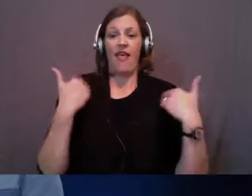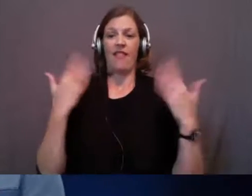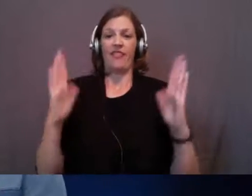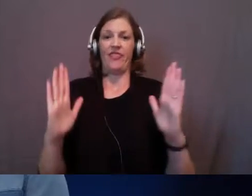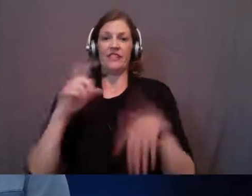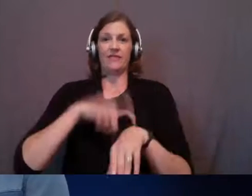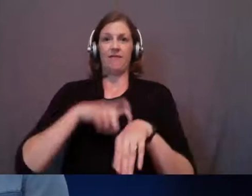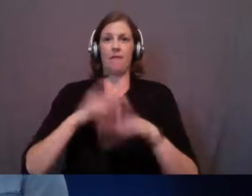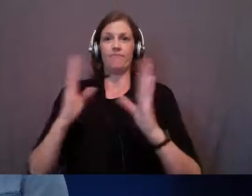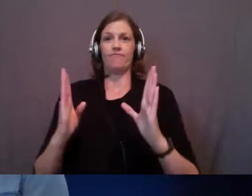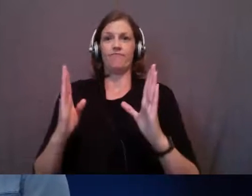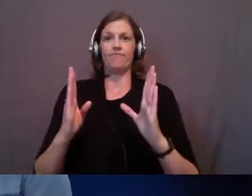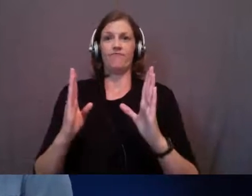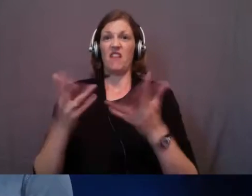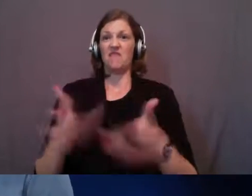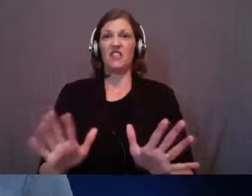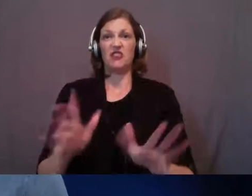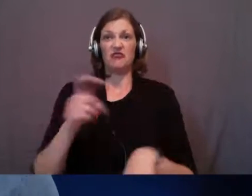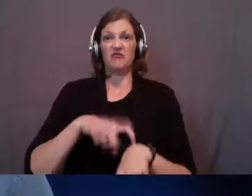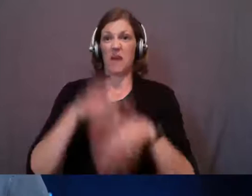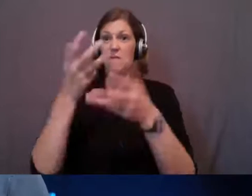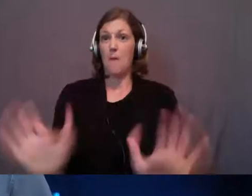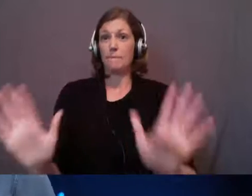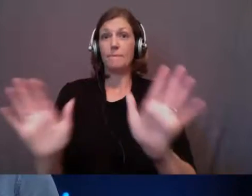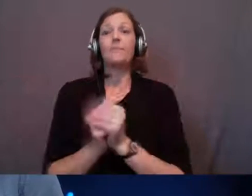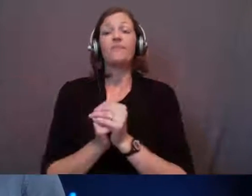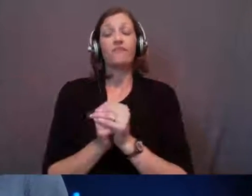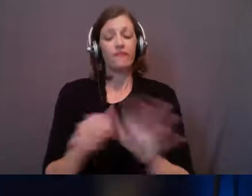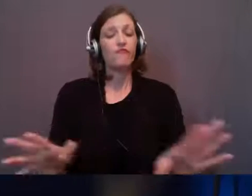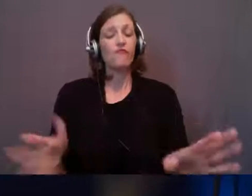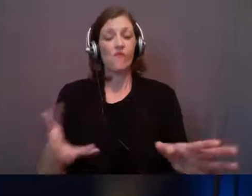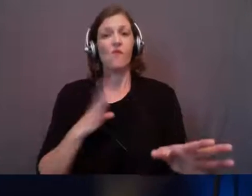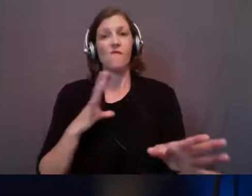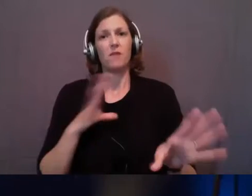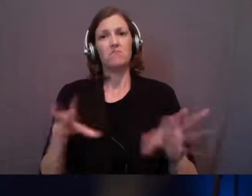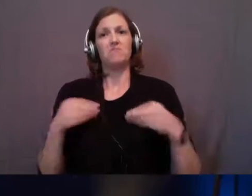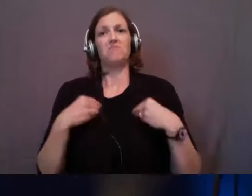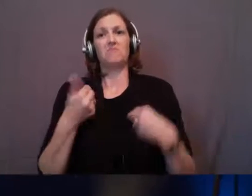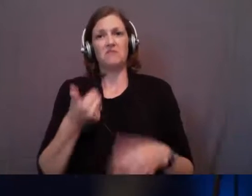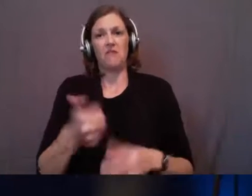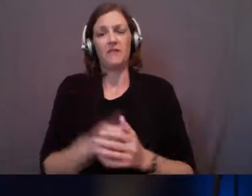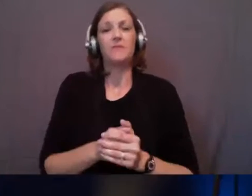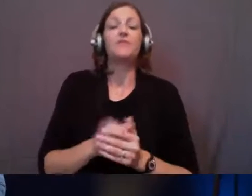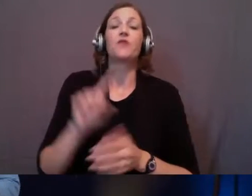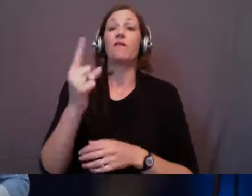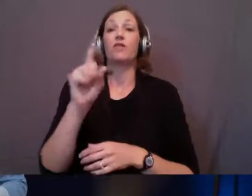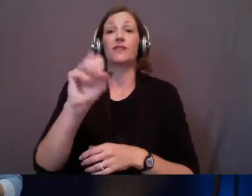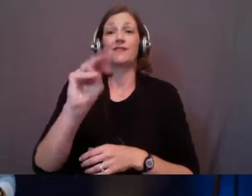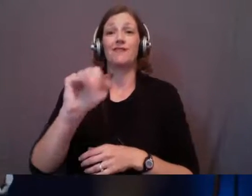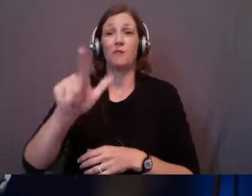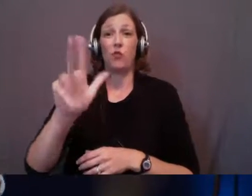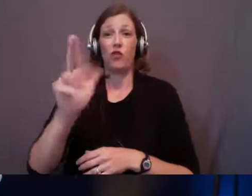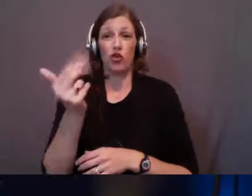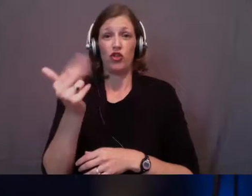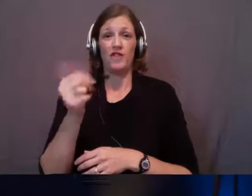window closed. So he took it upon himself. We're going to read a few verses. 1 Samuel 13, starting with verse 8. Saul